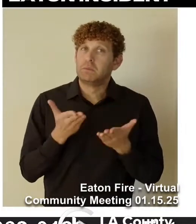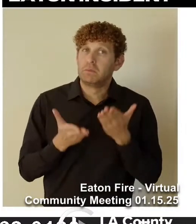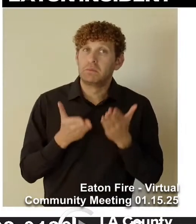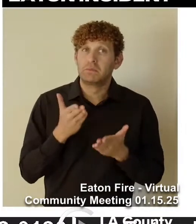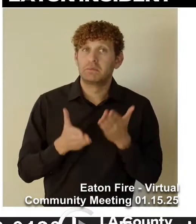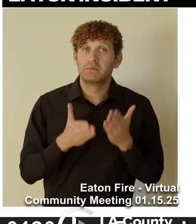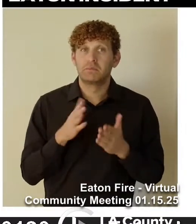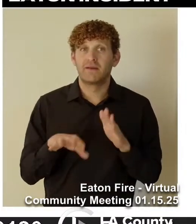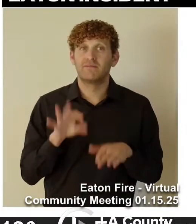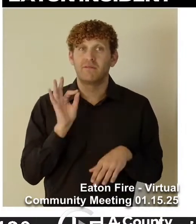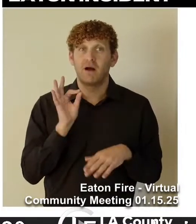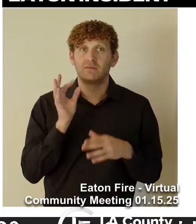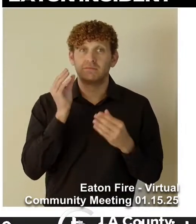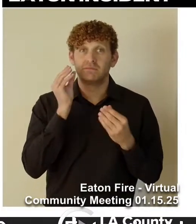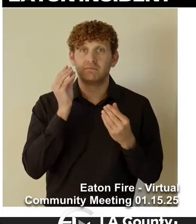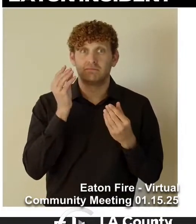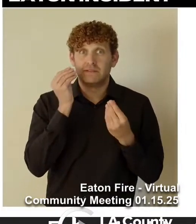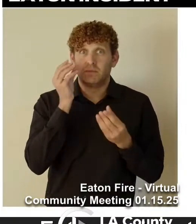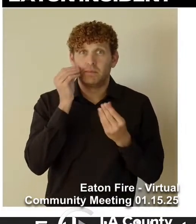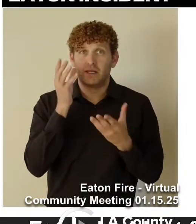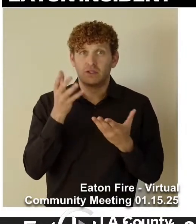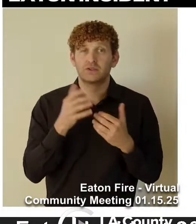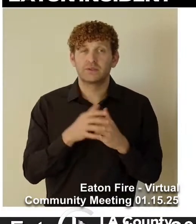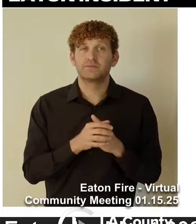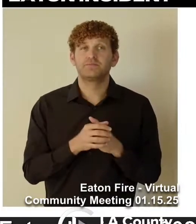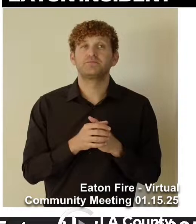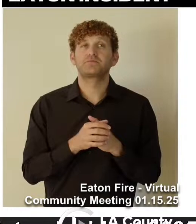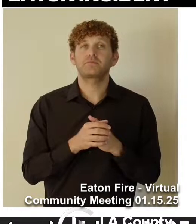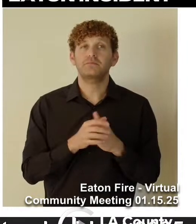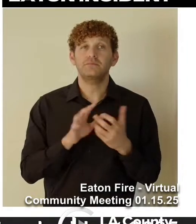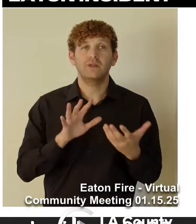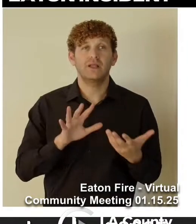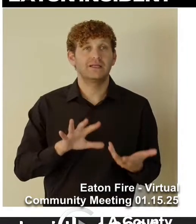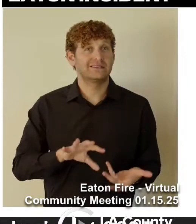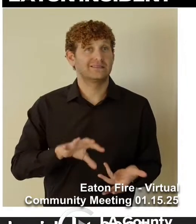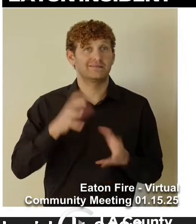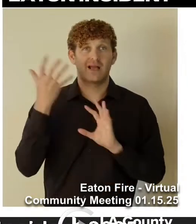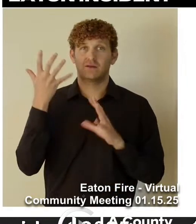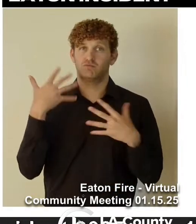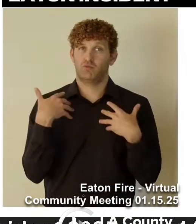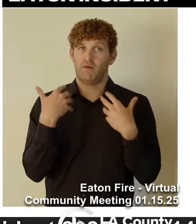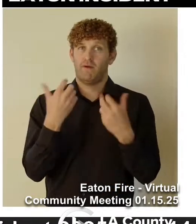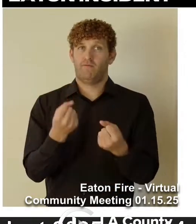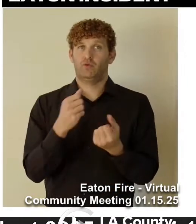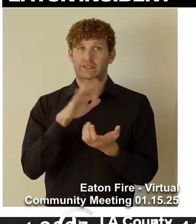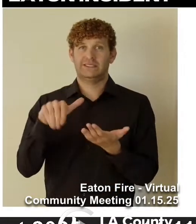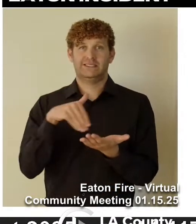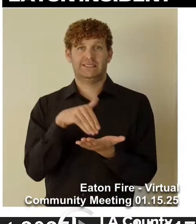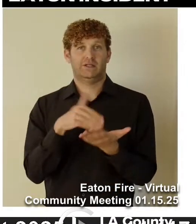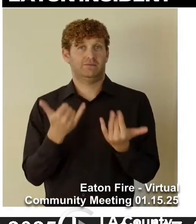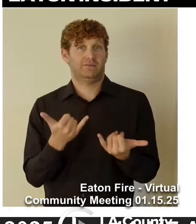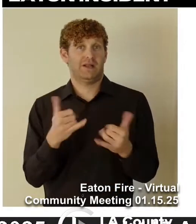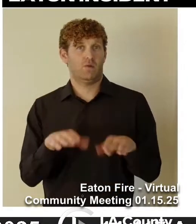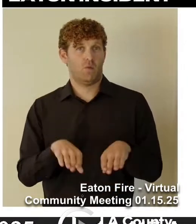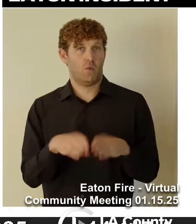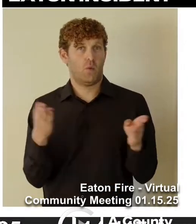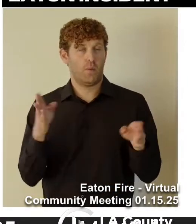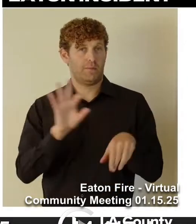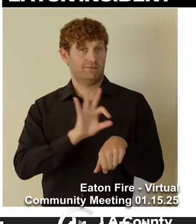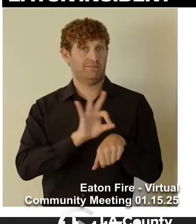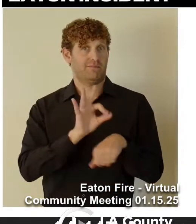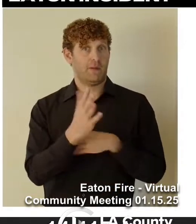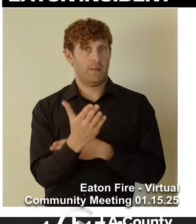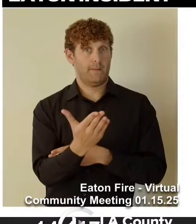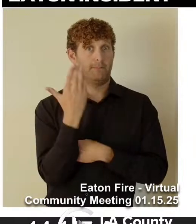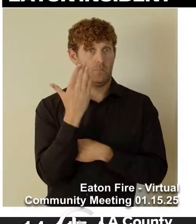this recovery journey. Disaster recovery centers and local assistance centers are now open from 9 a.m. to 8